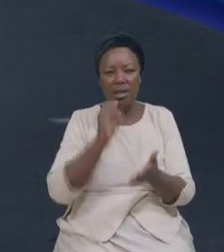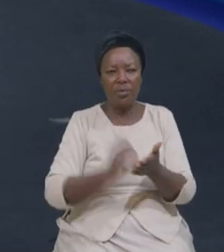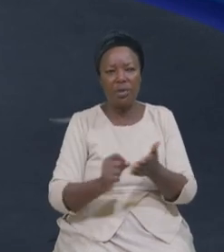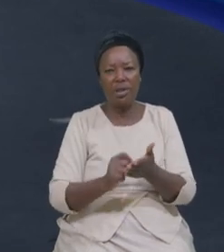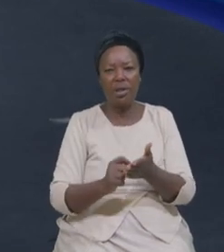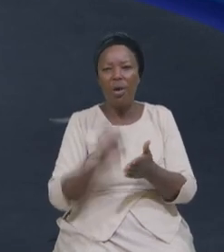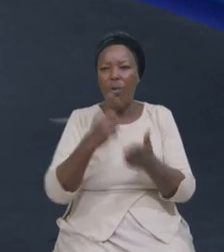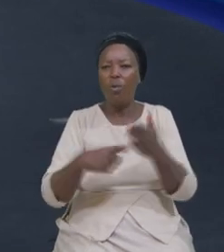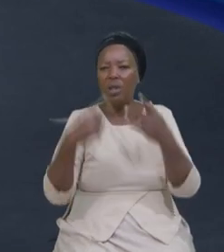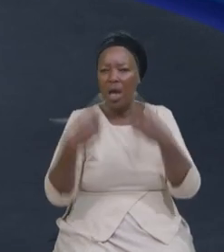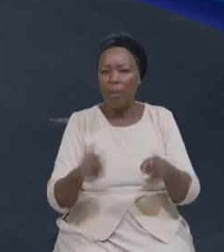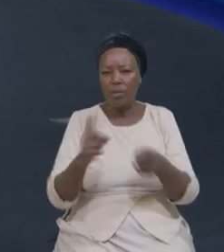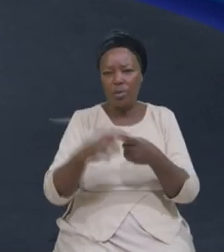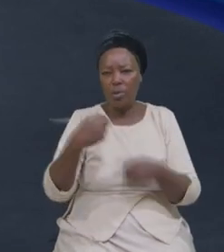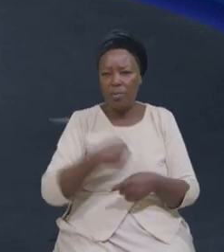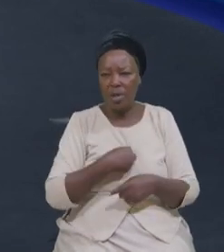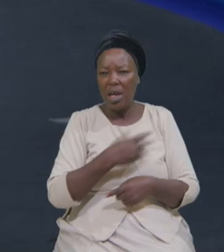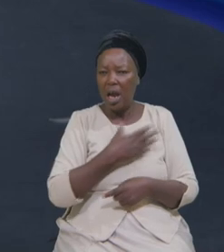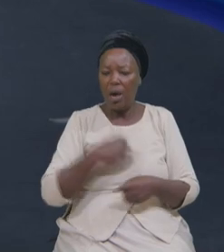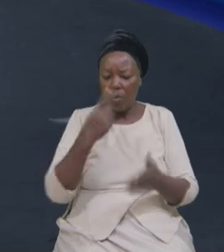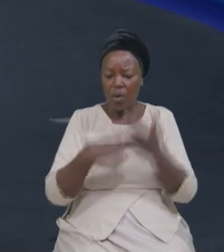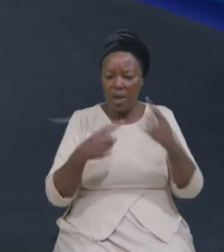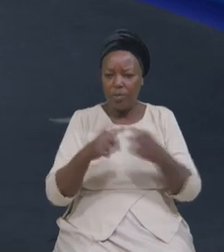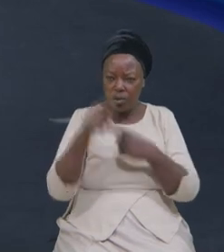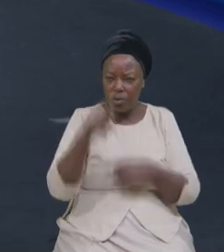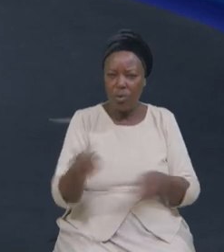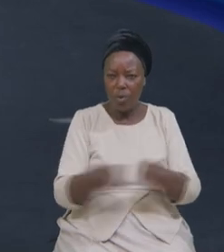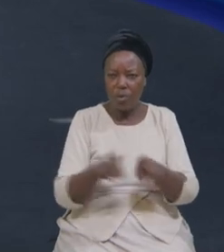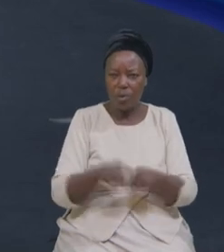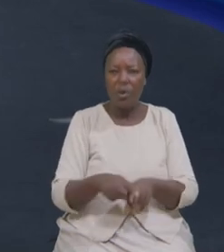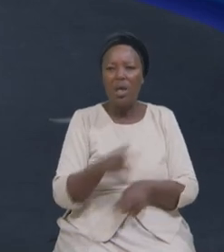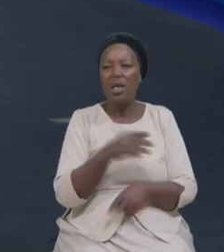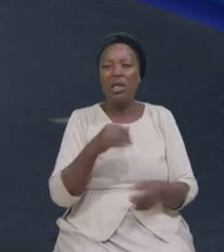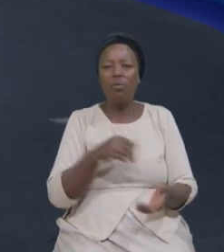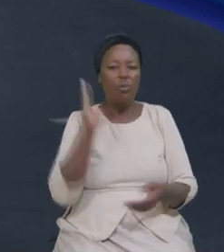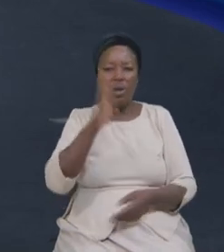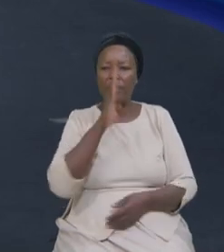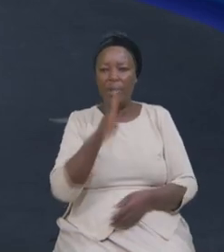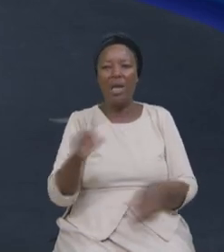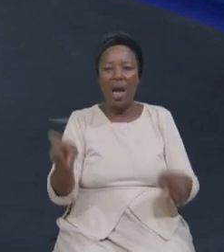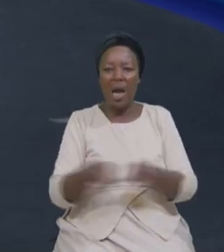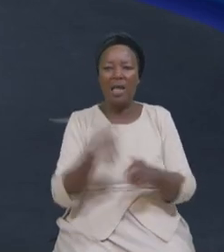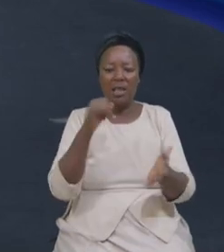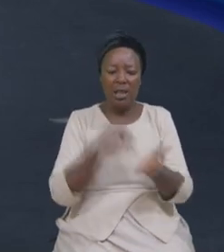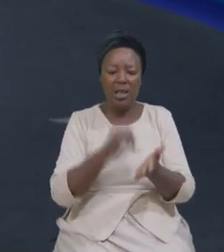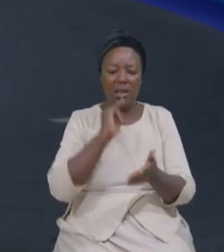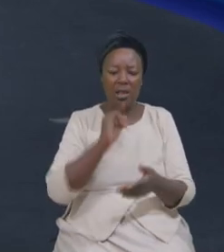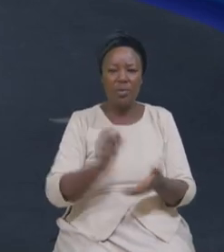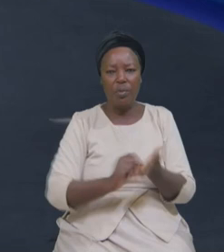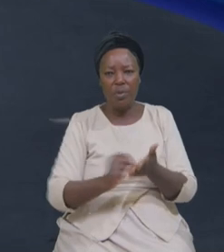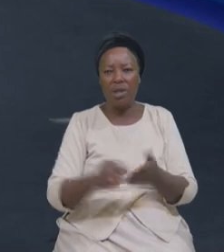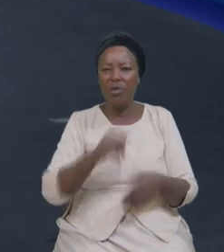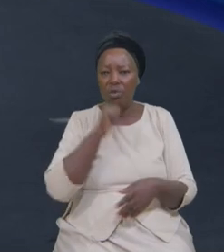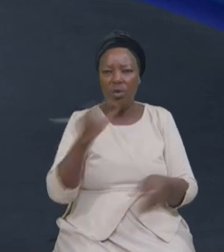what happens to me, what comes to you, what happens to you, will be as it is written. Not